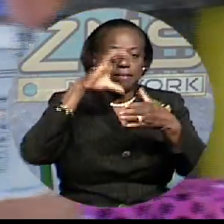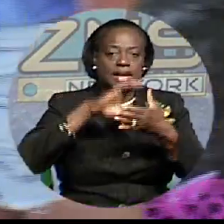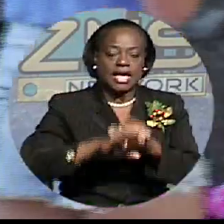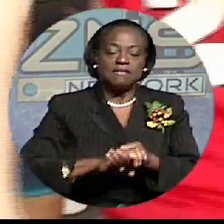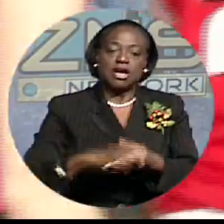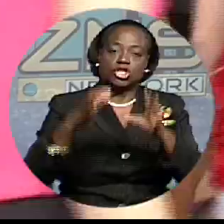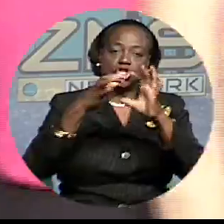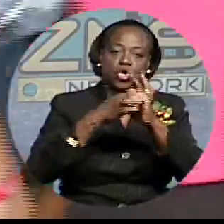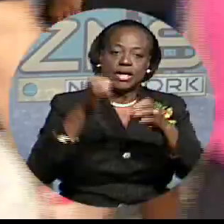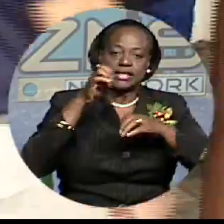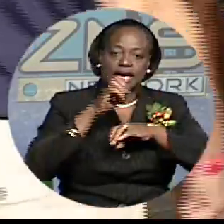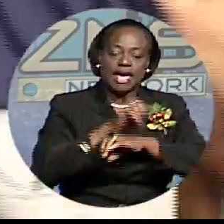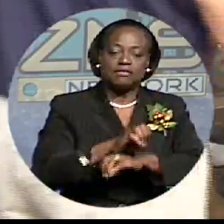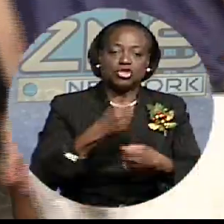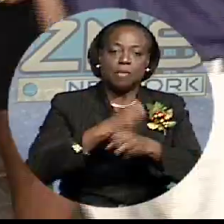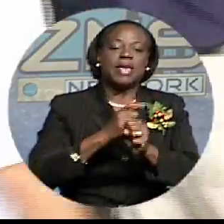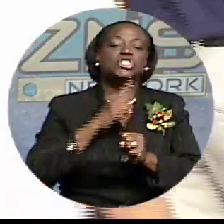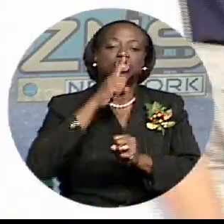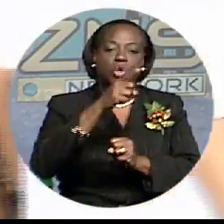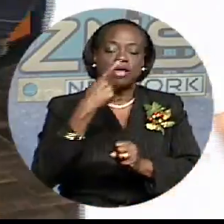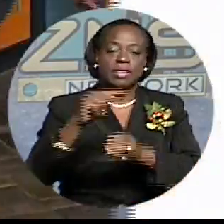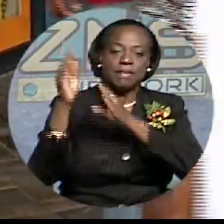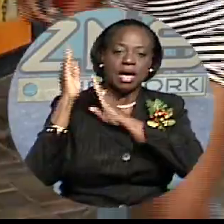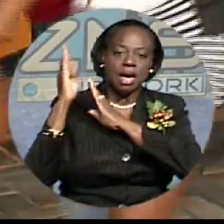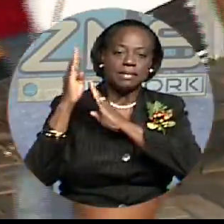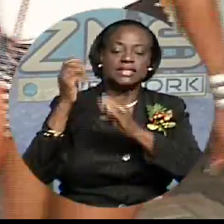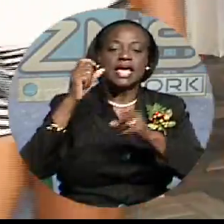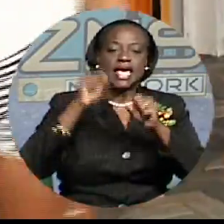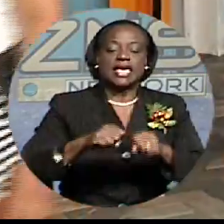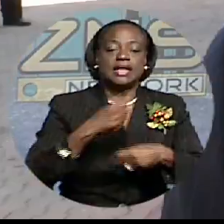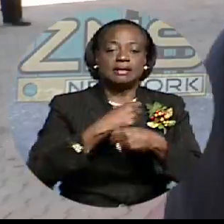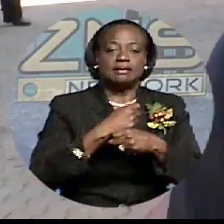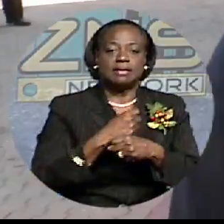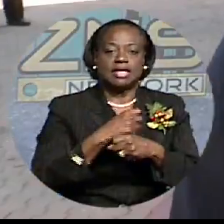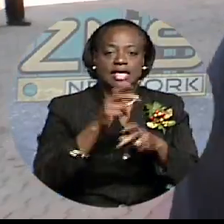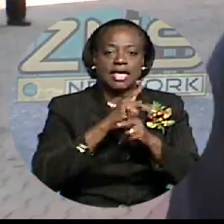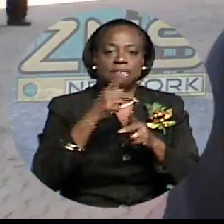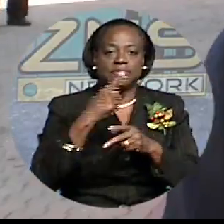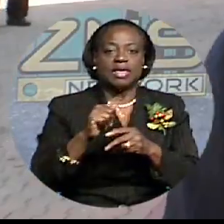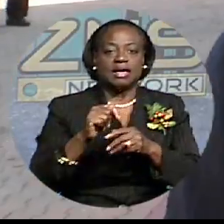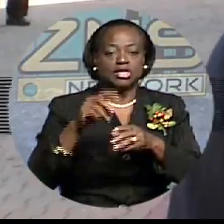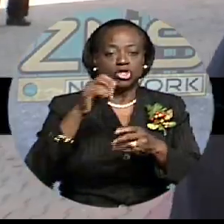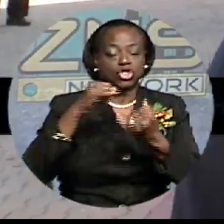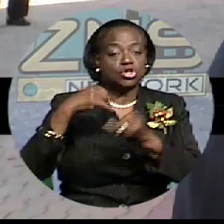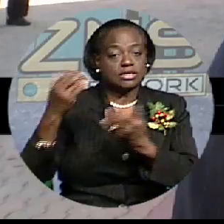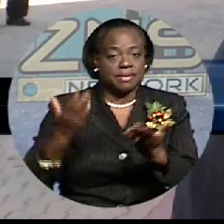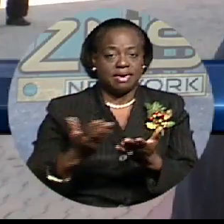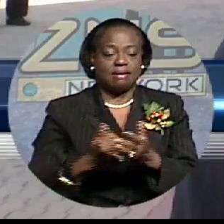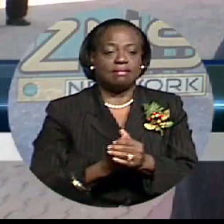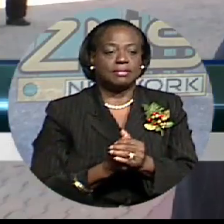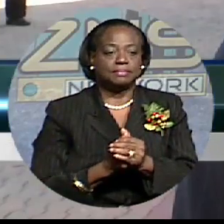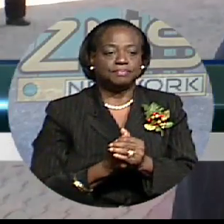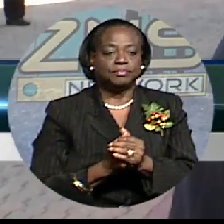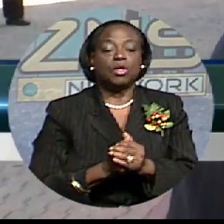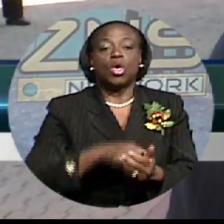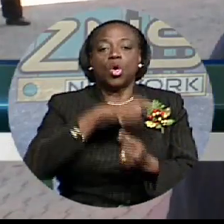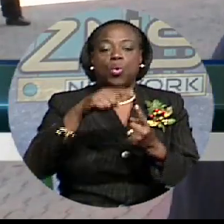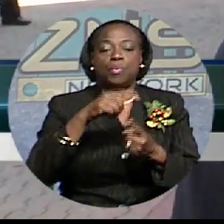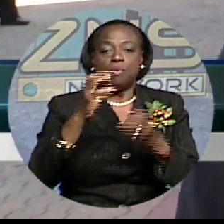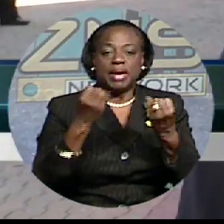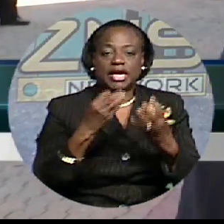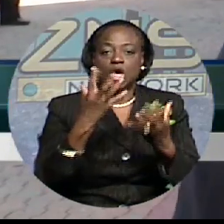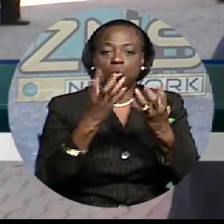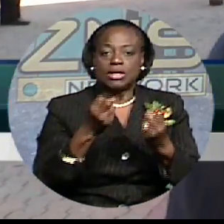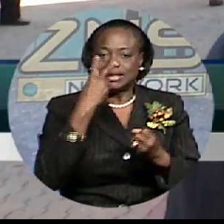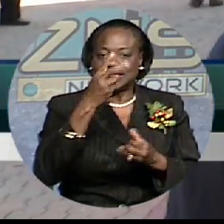effort to ensure the Bahamas can sustain its tourism product. We expect there to be the mystique factor. Millions would want to get to Cuba to see